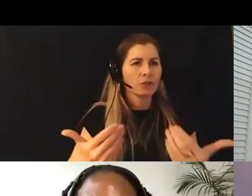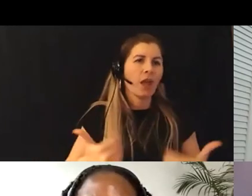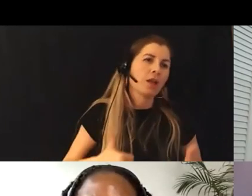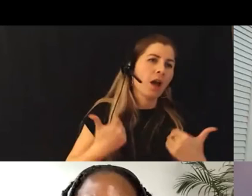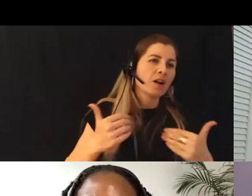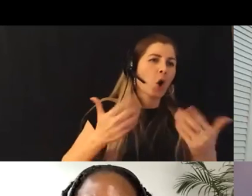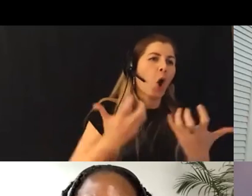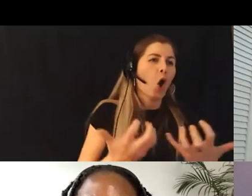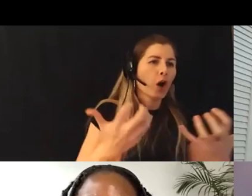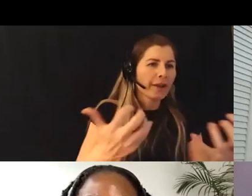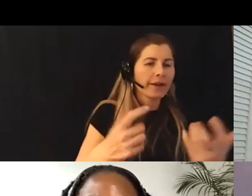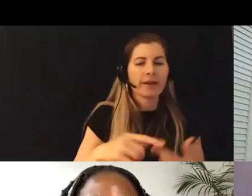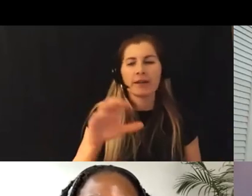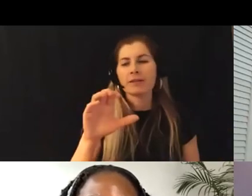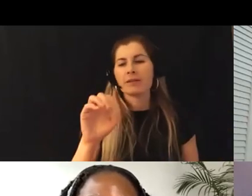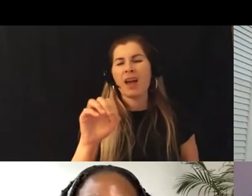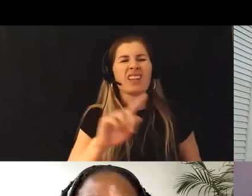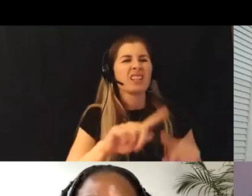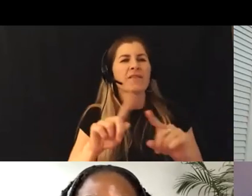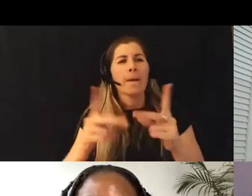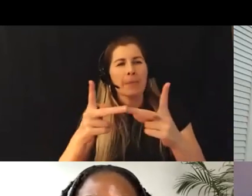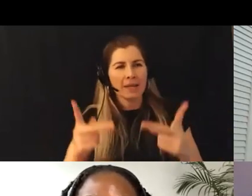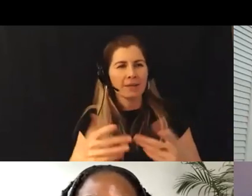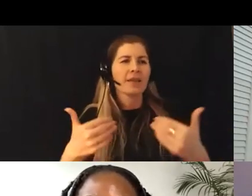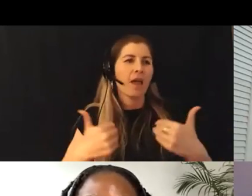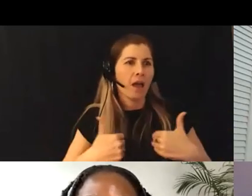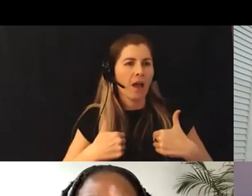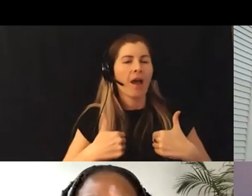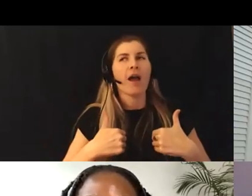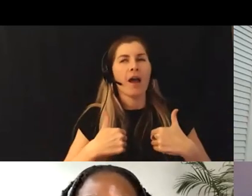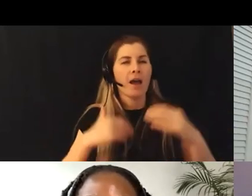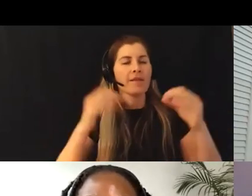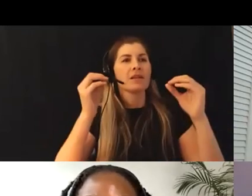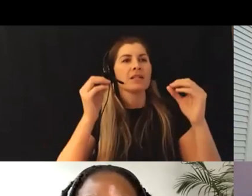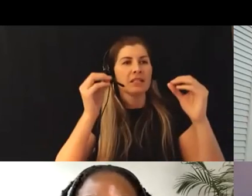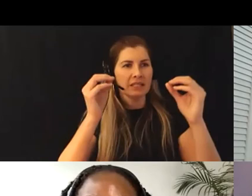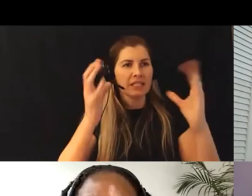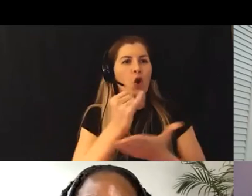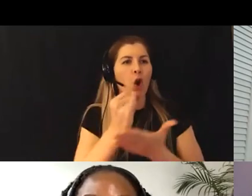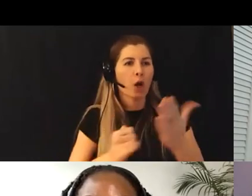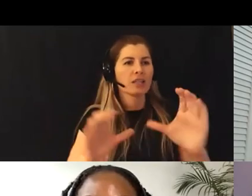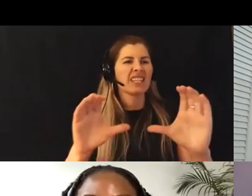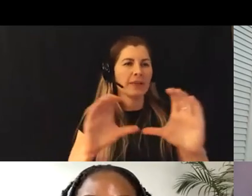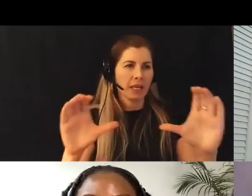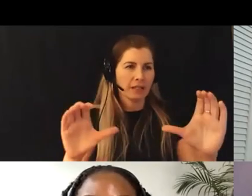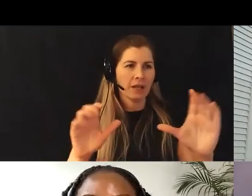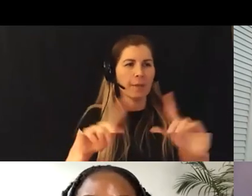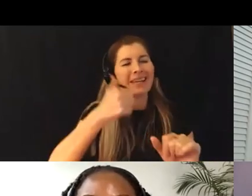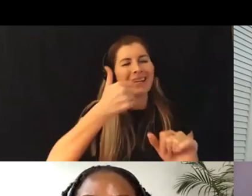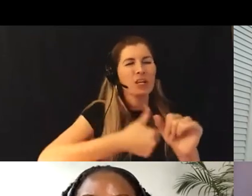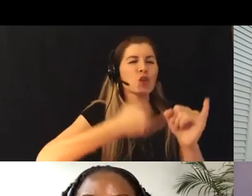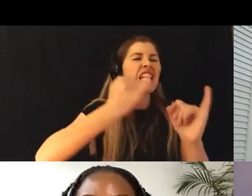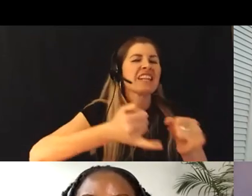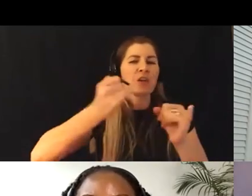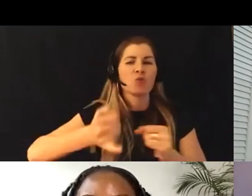one, and Columbia, and a lot of different places have teaching artist certificate programs, but they're all individualized and only recognized in